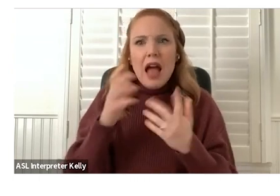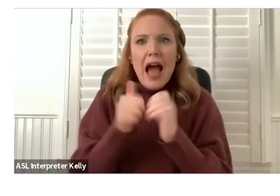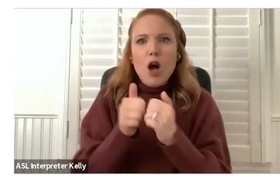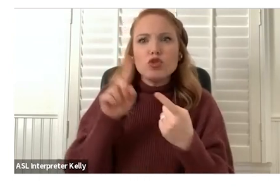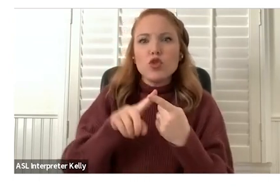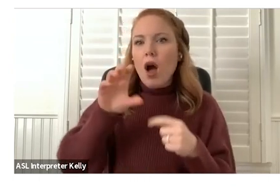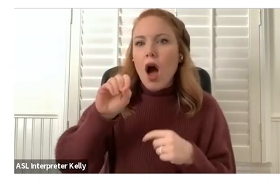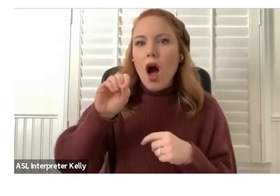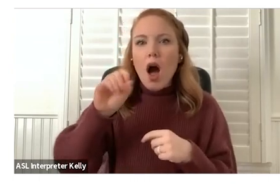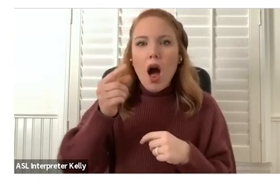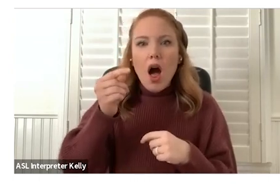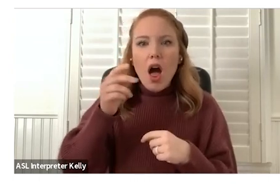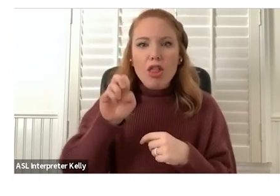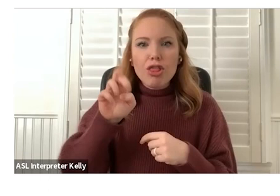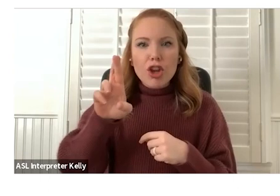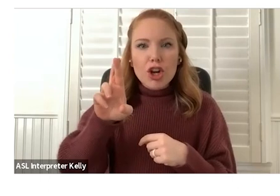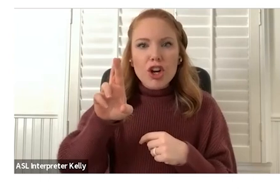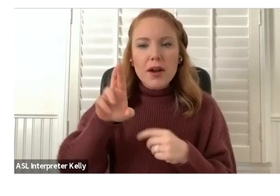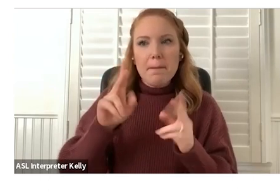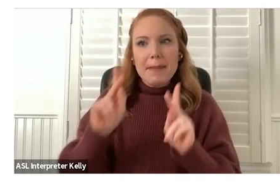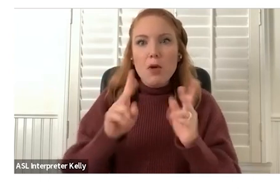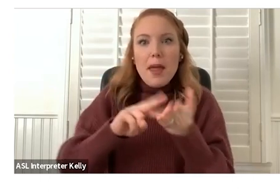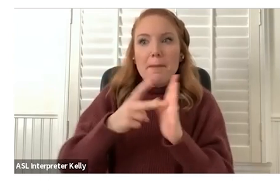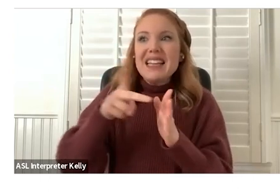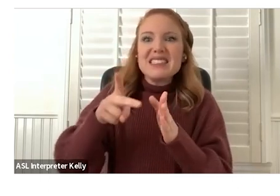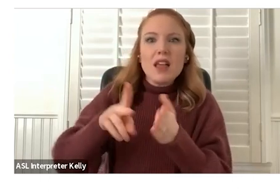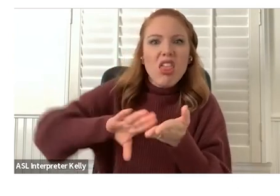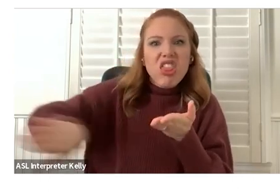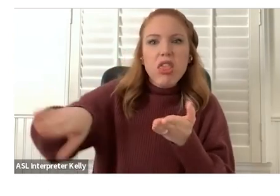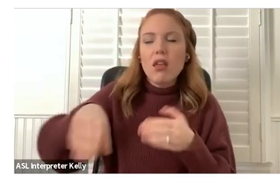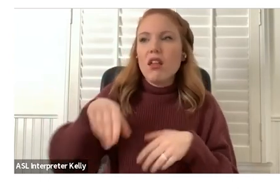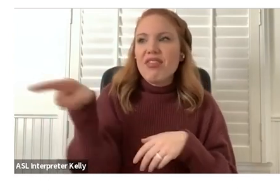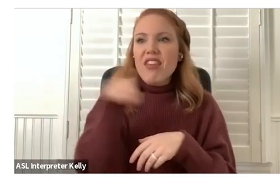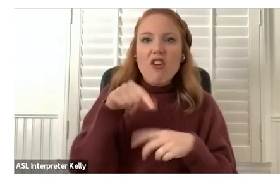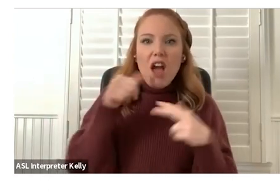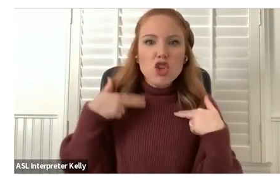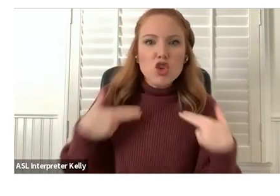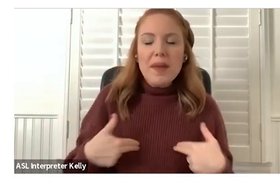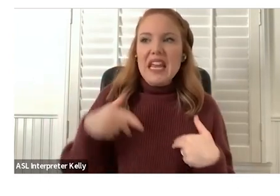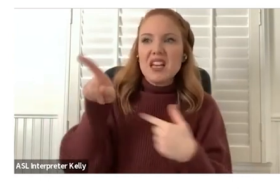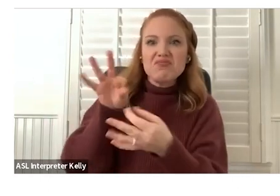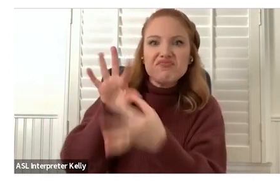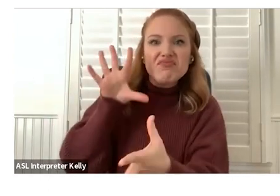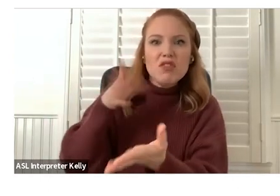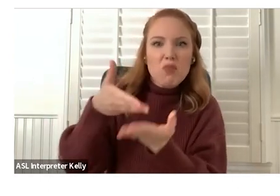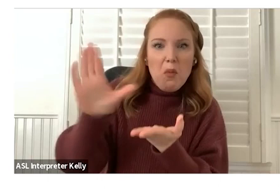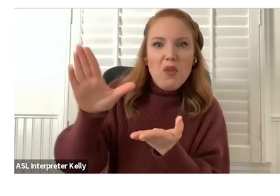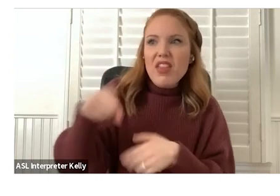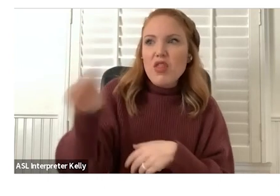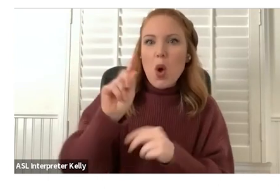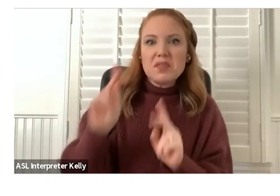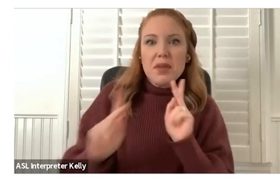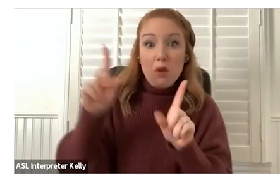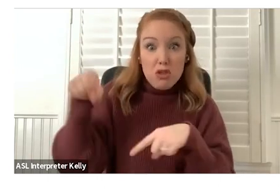20th century. But the afterlives of colonialism are still ongoing. We're still dealing with them. And in terms of environmental